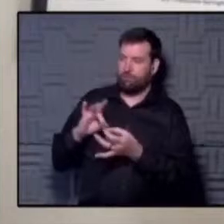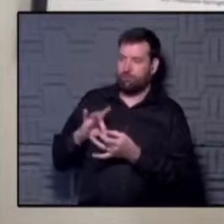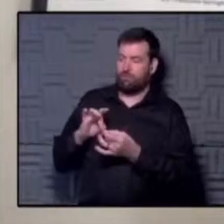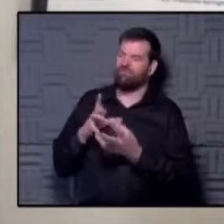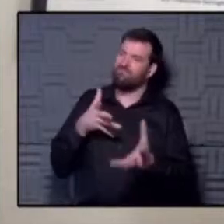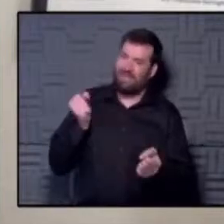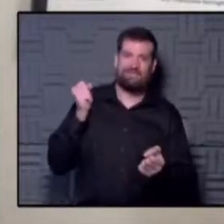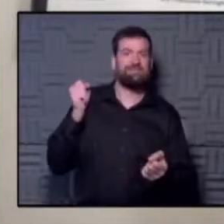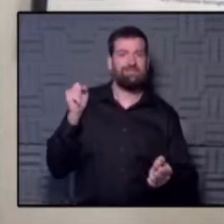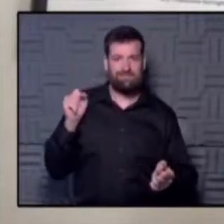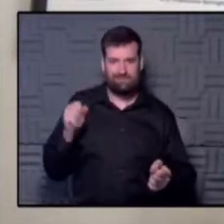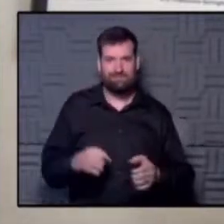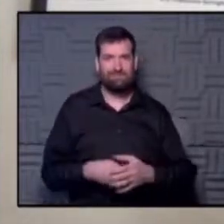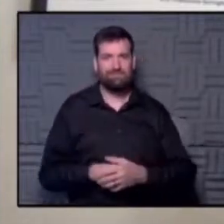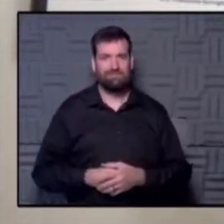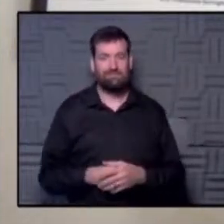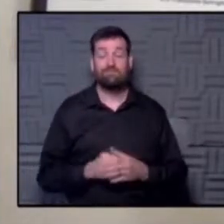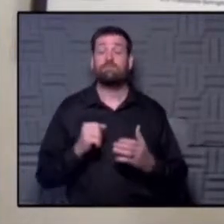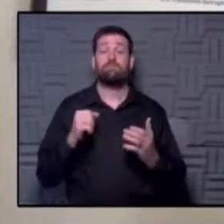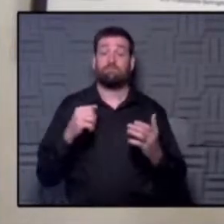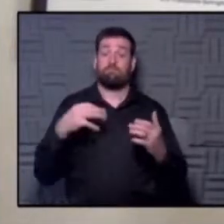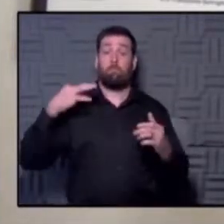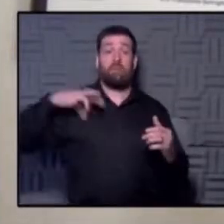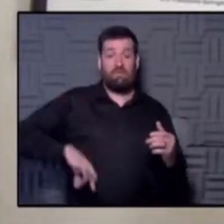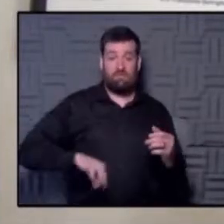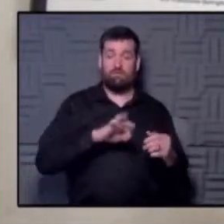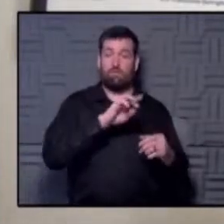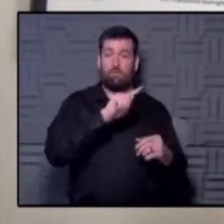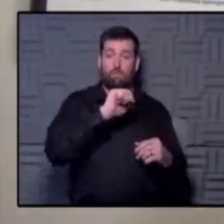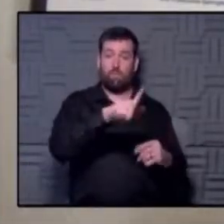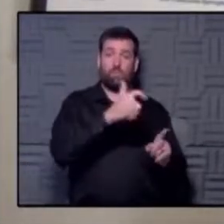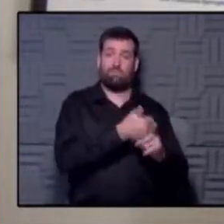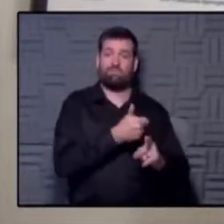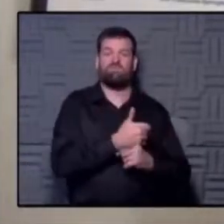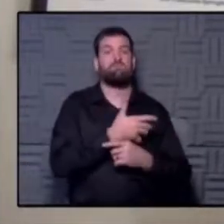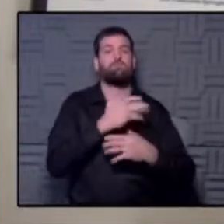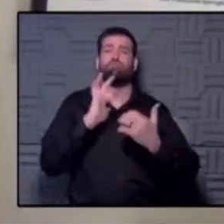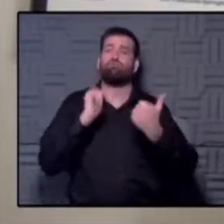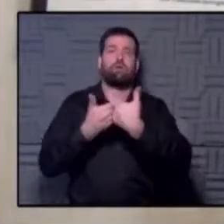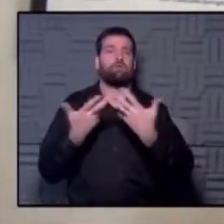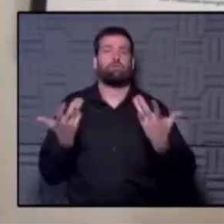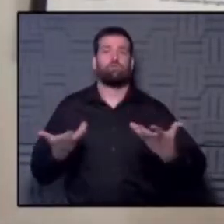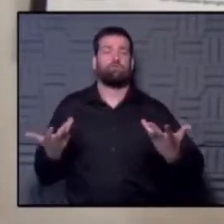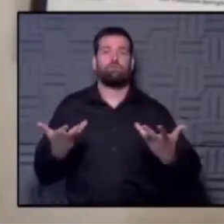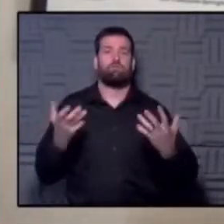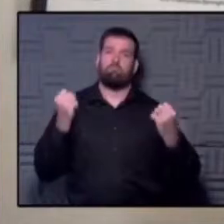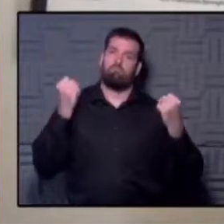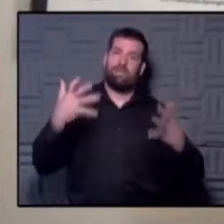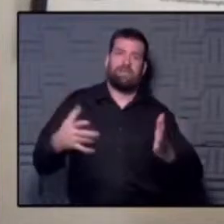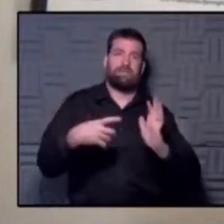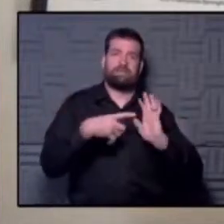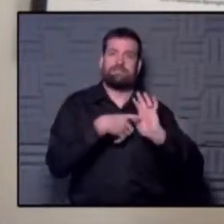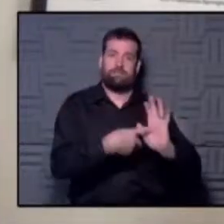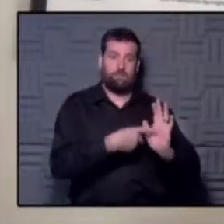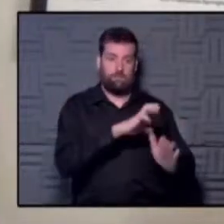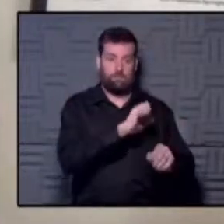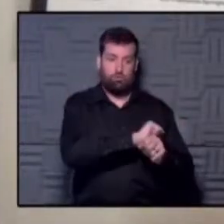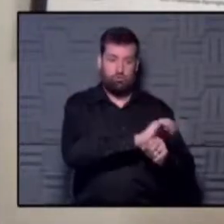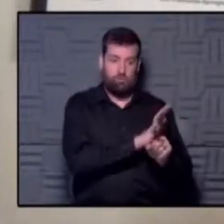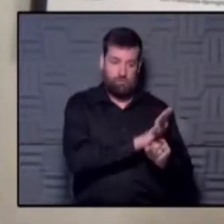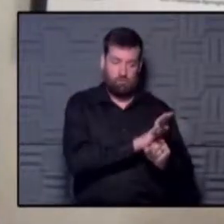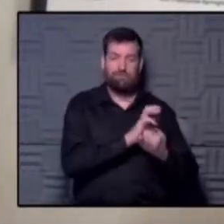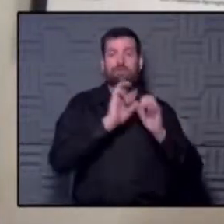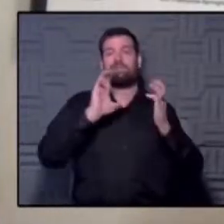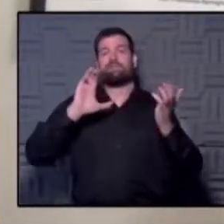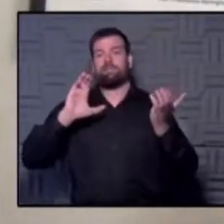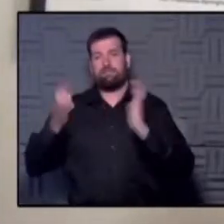quickly. So there is utility in the tool. The challenge, of course, is that many of the symptoms of COVID are similar to